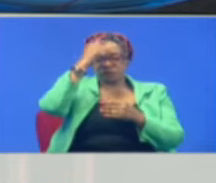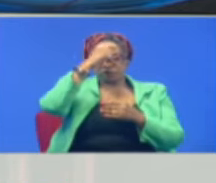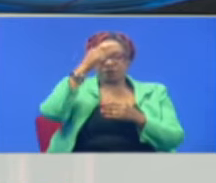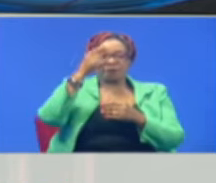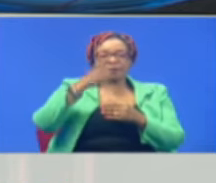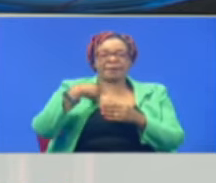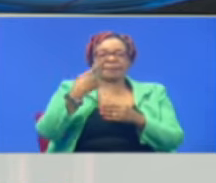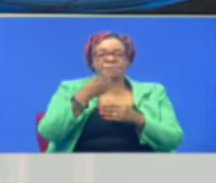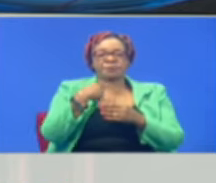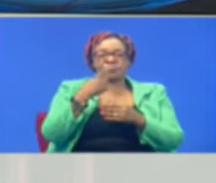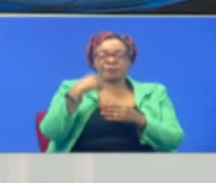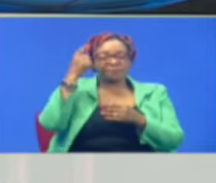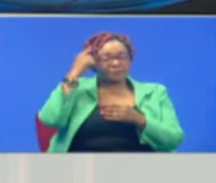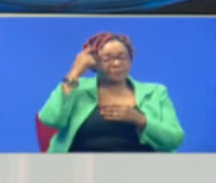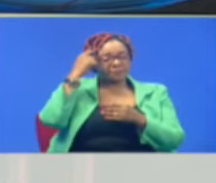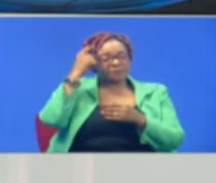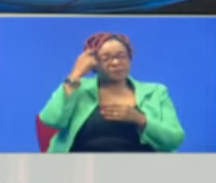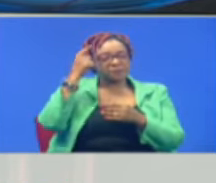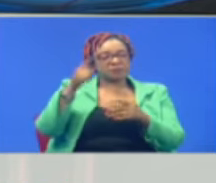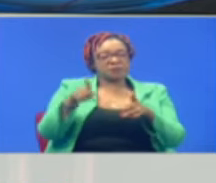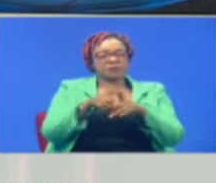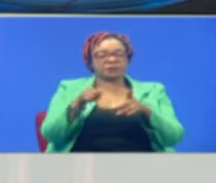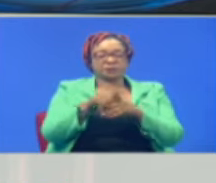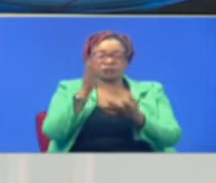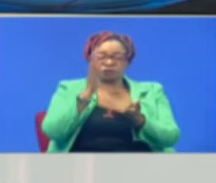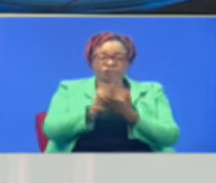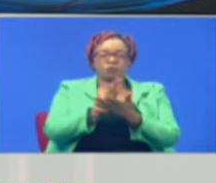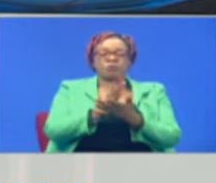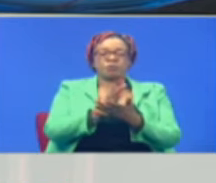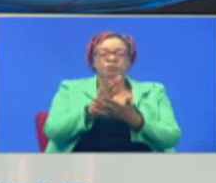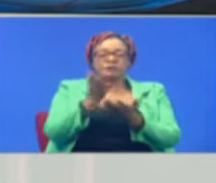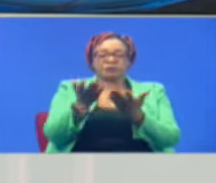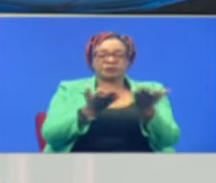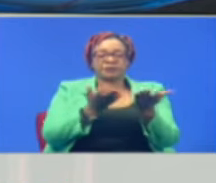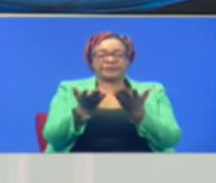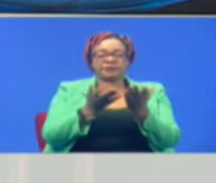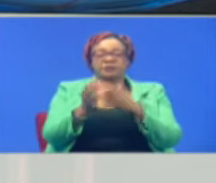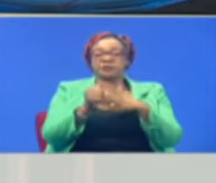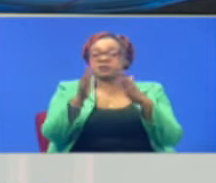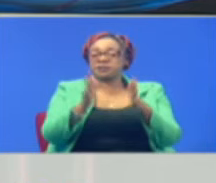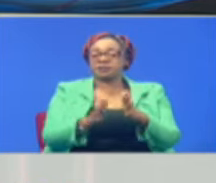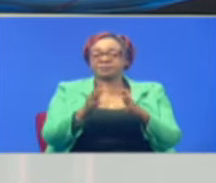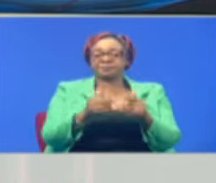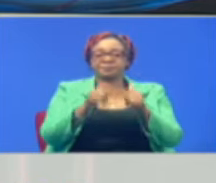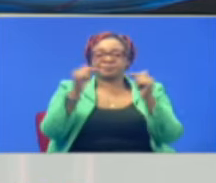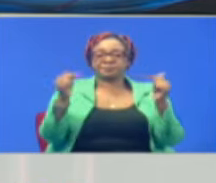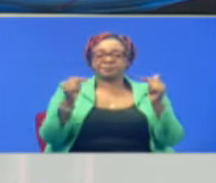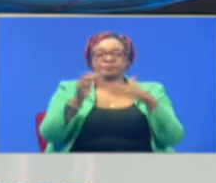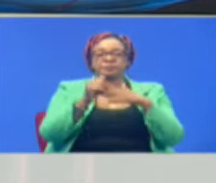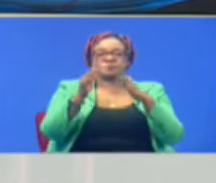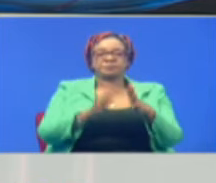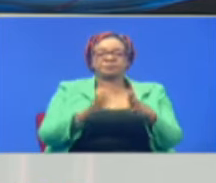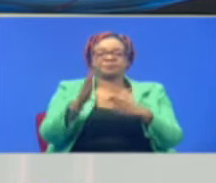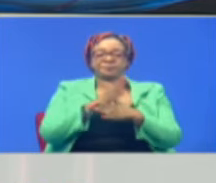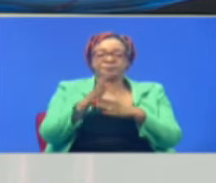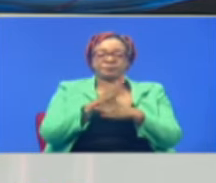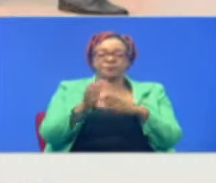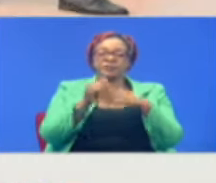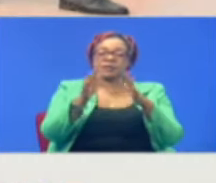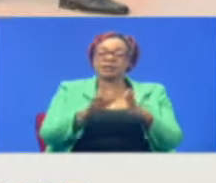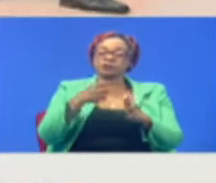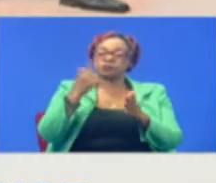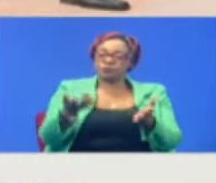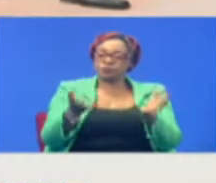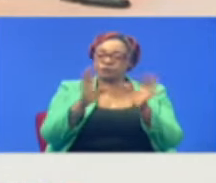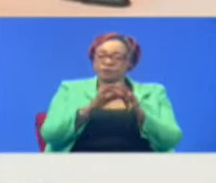was remembered as a true servant leader of integrity. Opposition leader Raila Odinga was among the leaders who joined